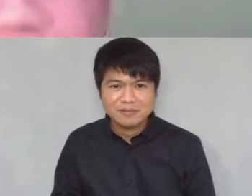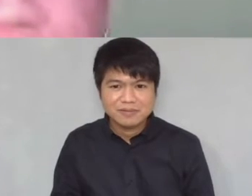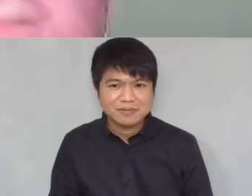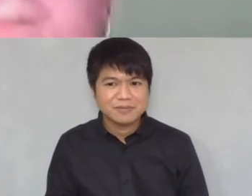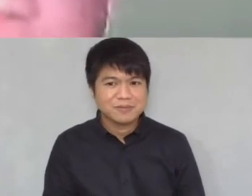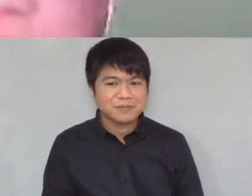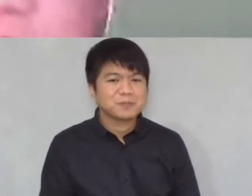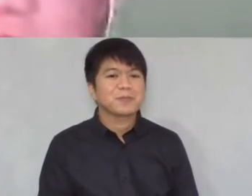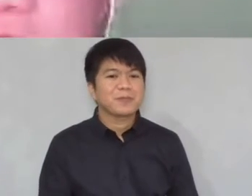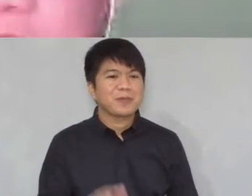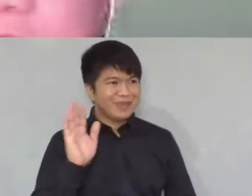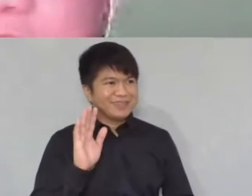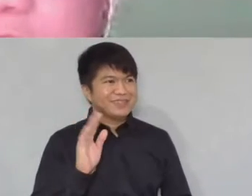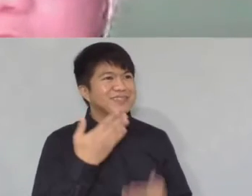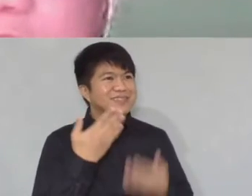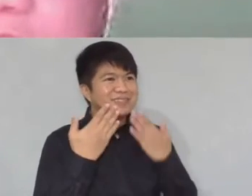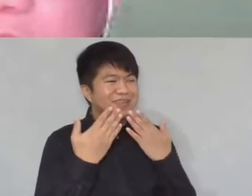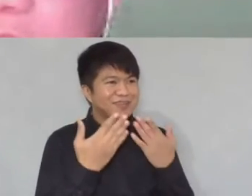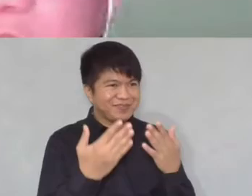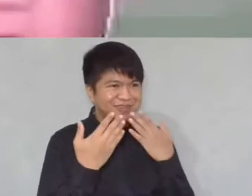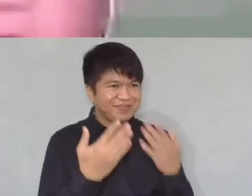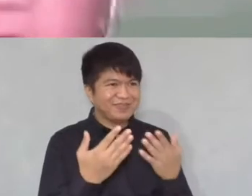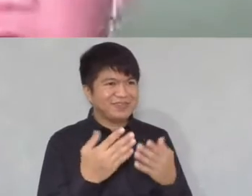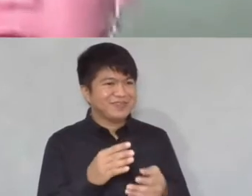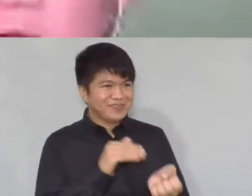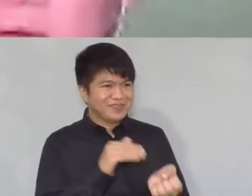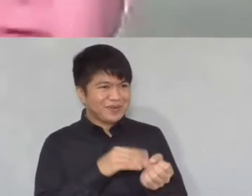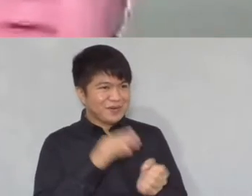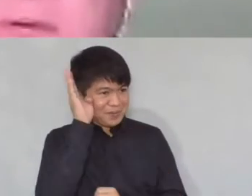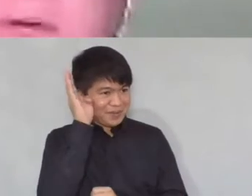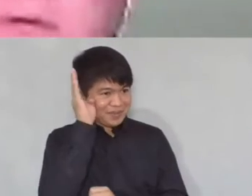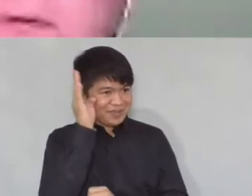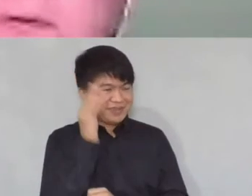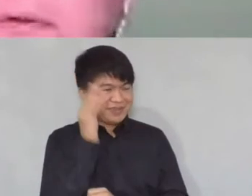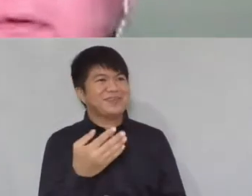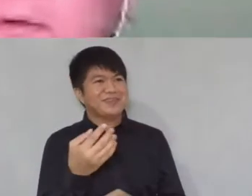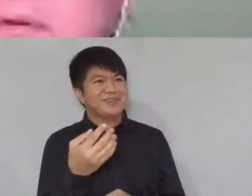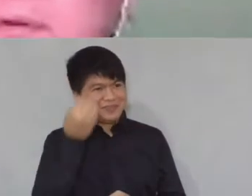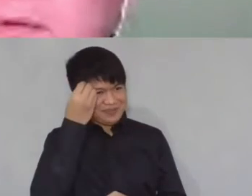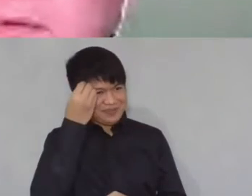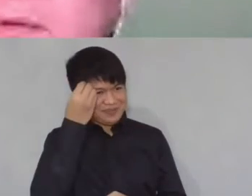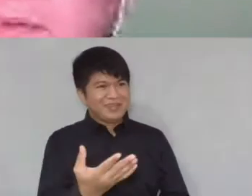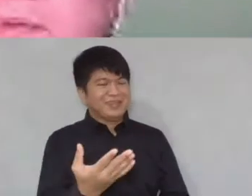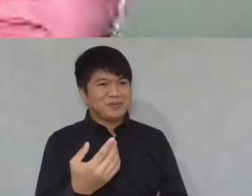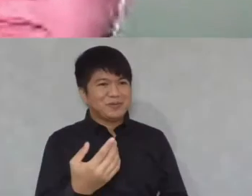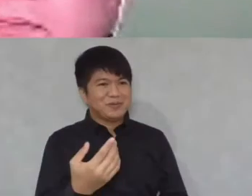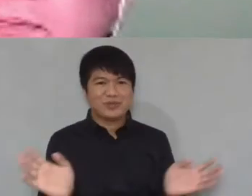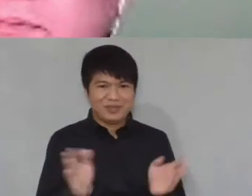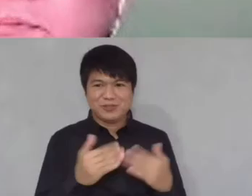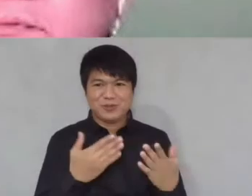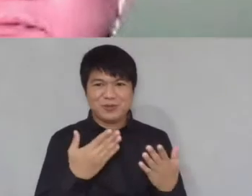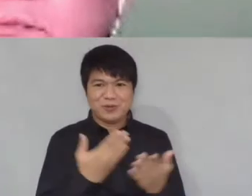Oops. Yes. Hello. Yeah, there you go. Thank you, thank you very much, Dr. Benny, for that sharing. And